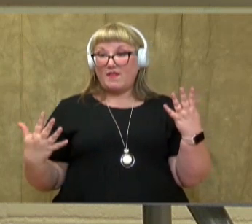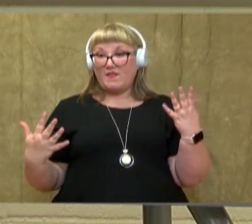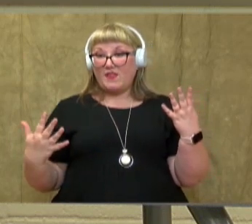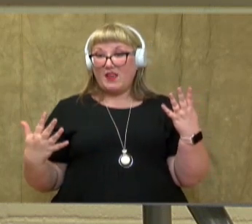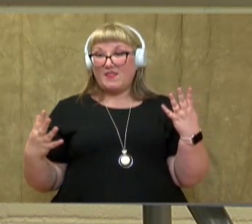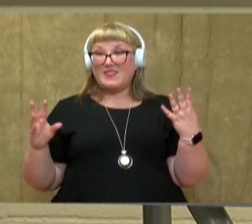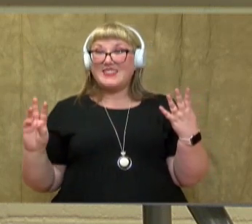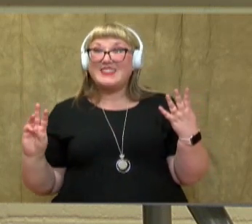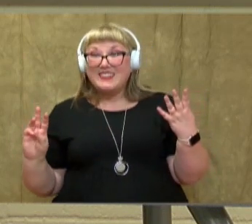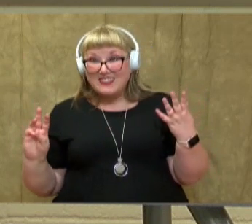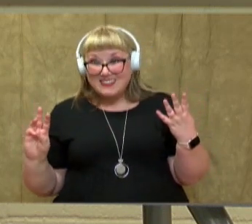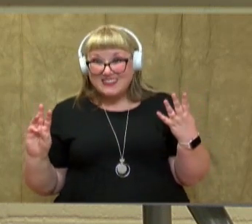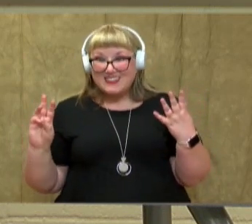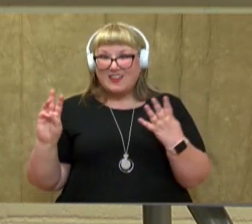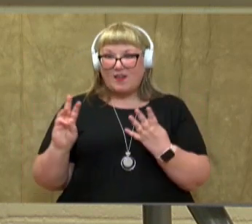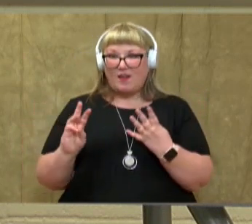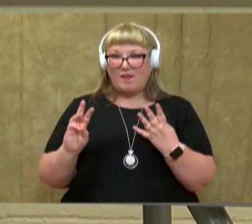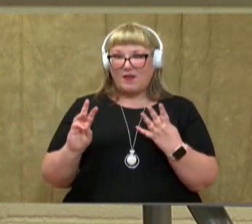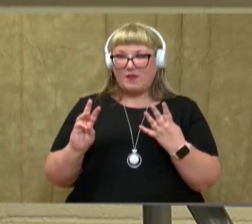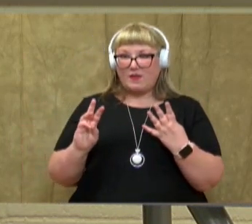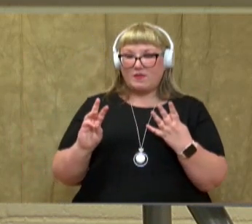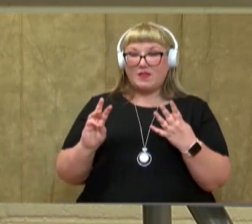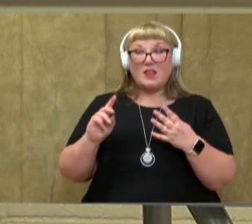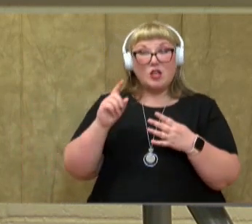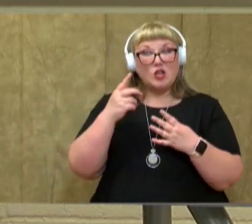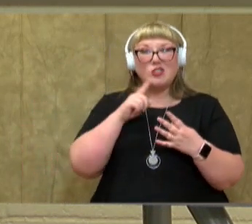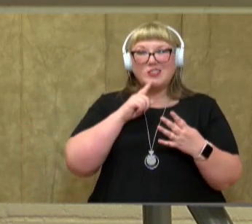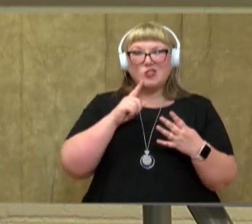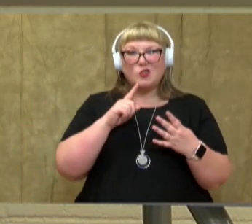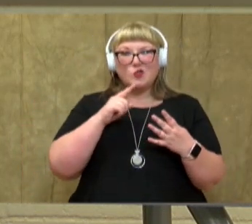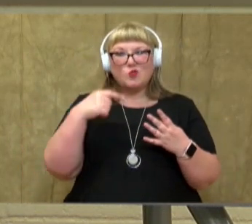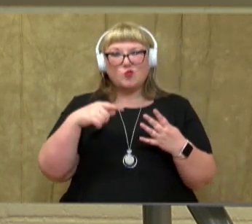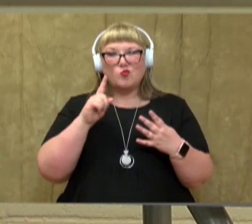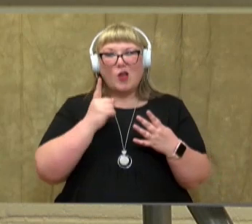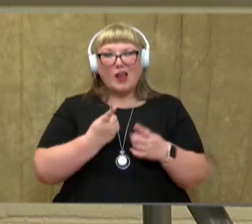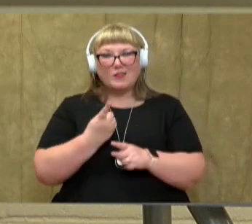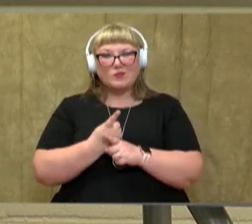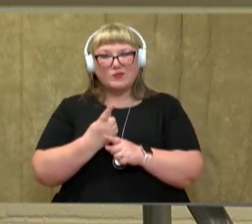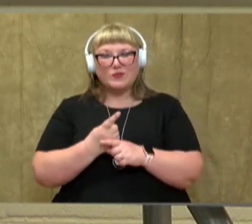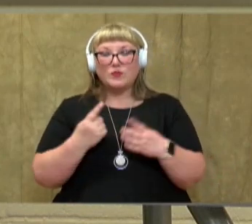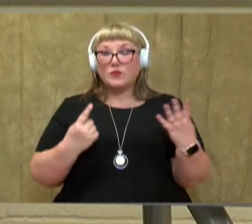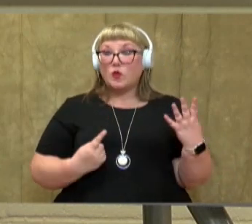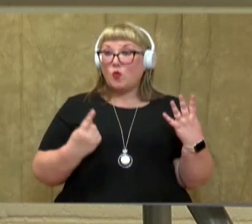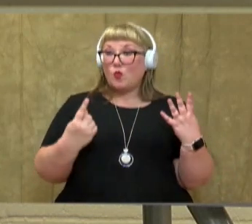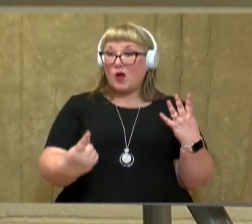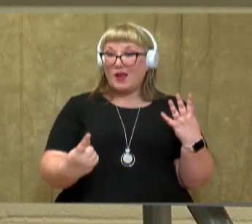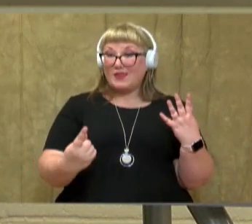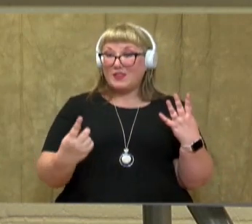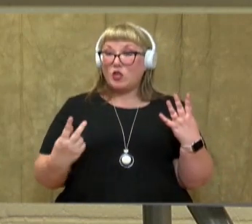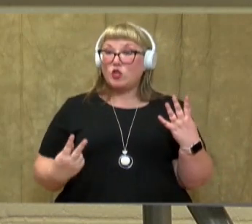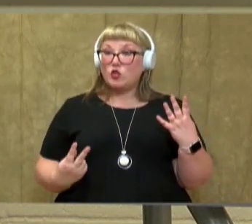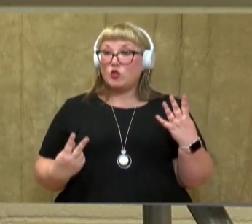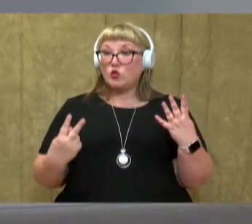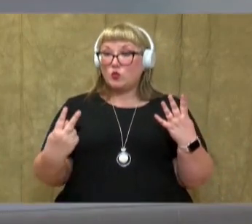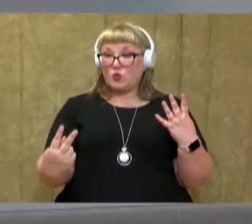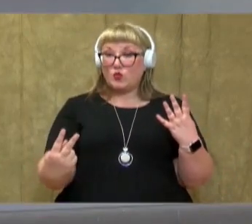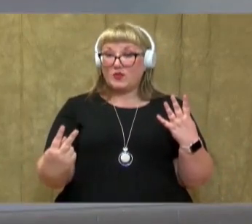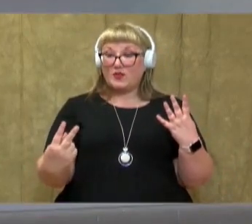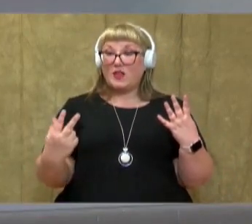four, five, six. Let's check and make sure that's right. One,